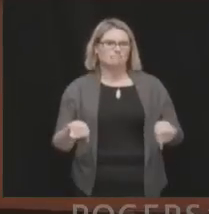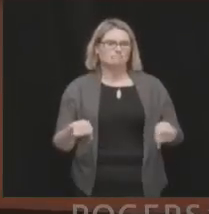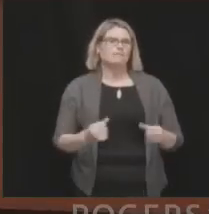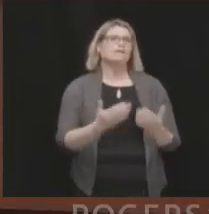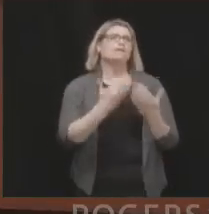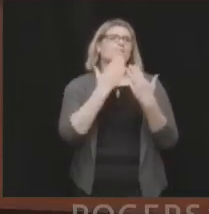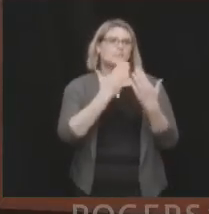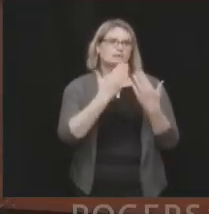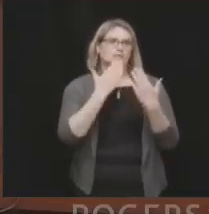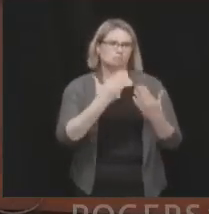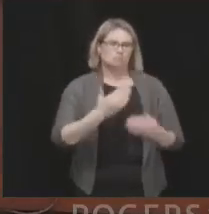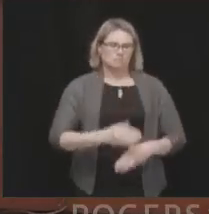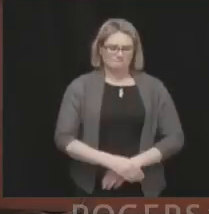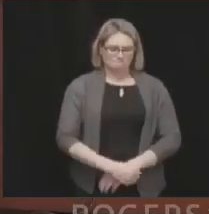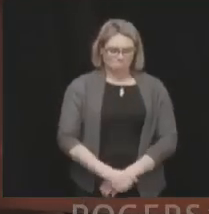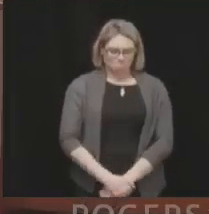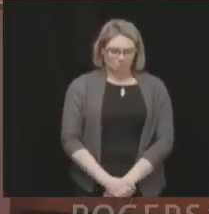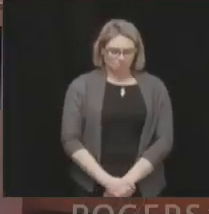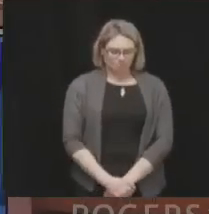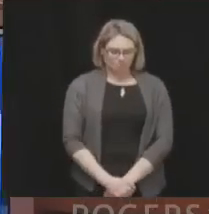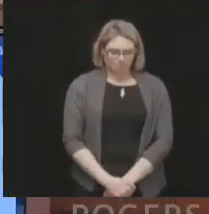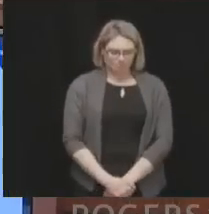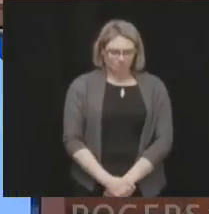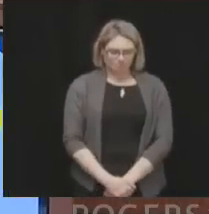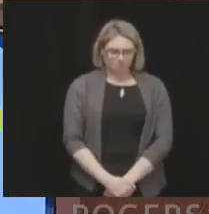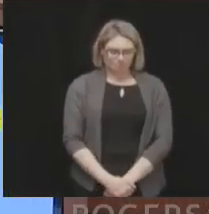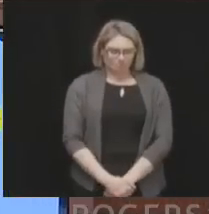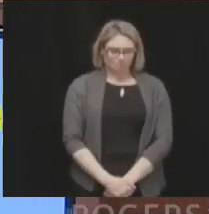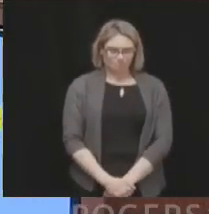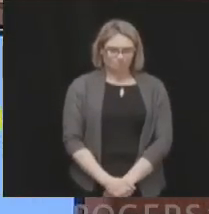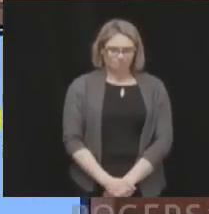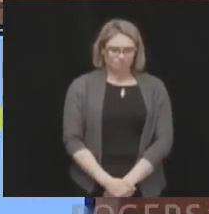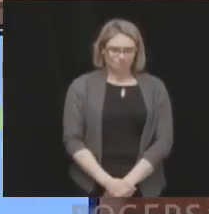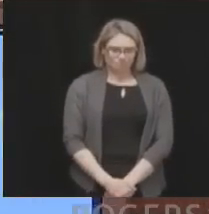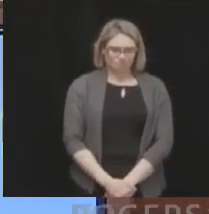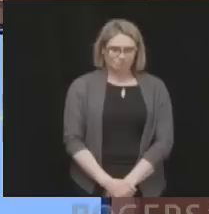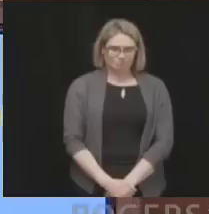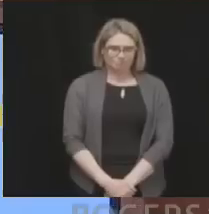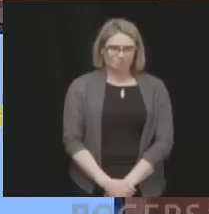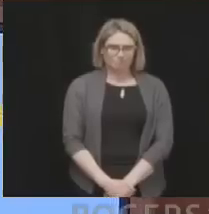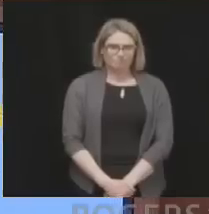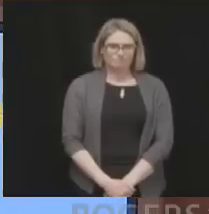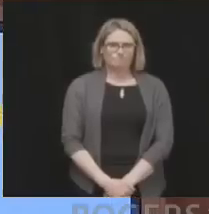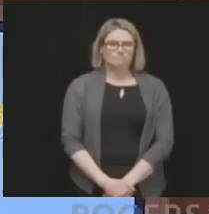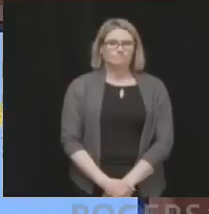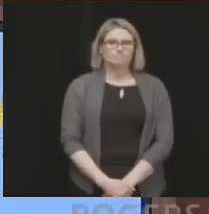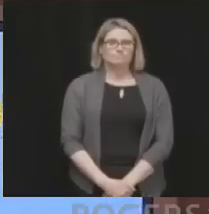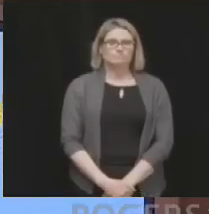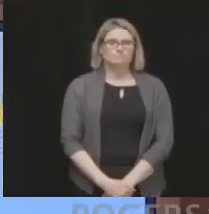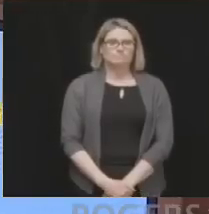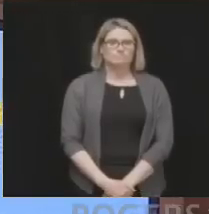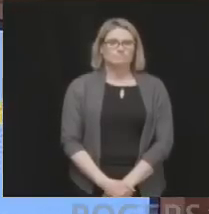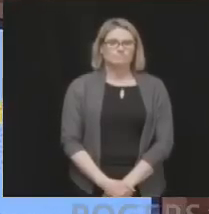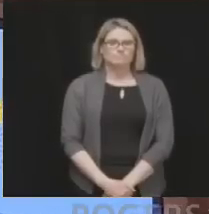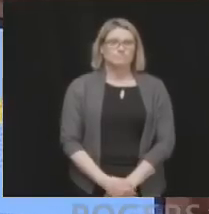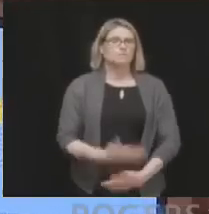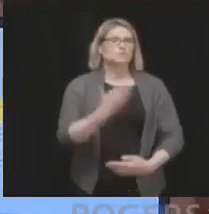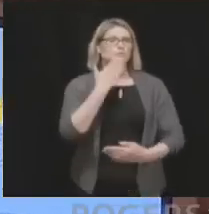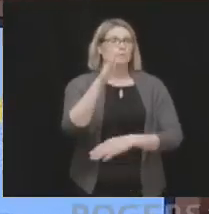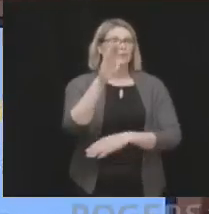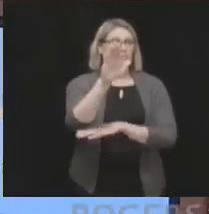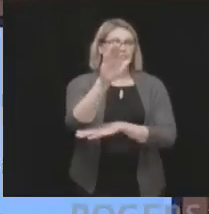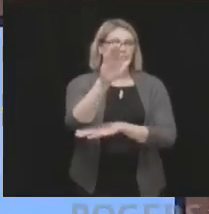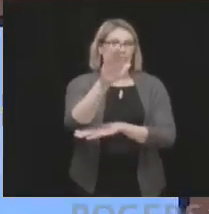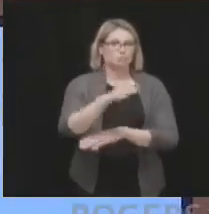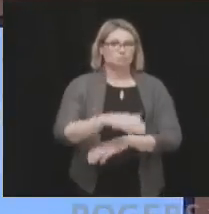New Brunswickoises pour votre beau travail et collaboration en ce qui concerne la bataille contre